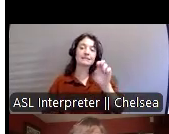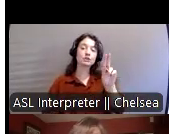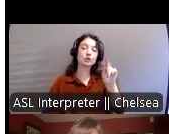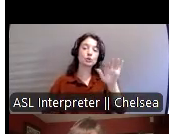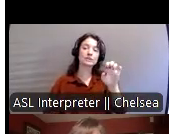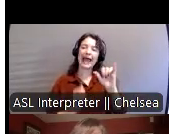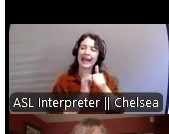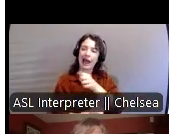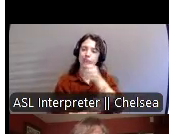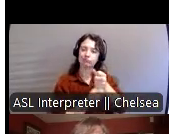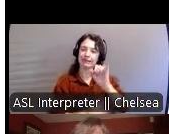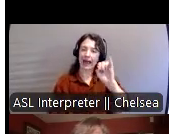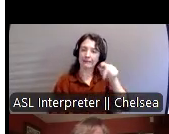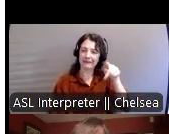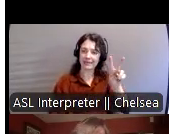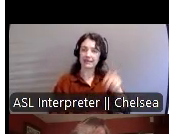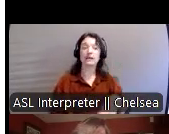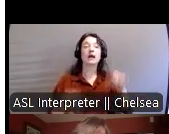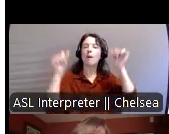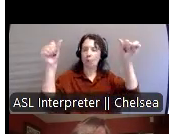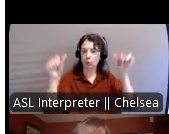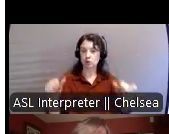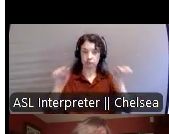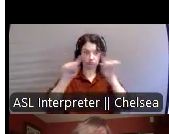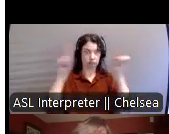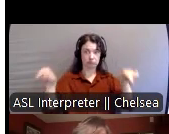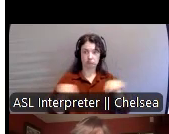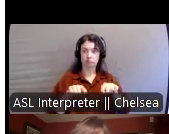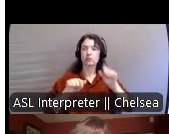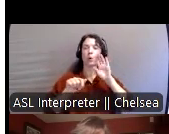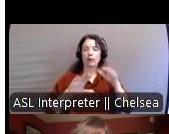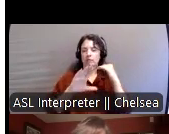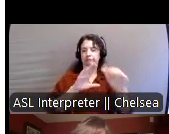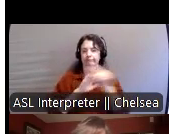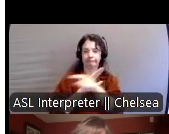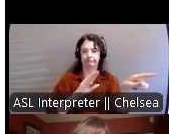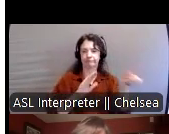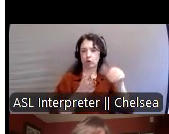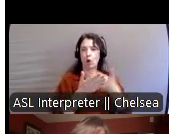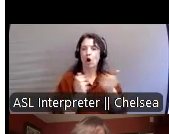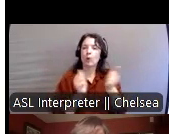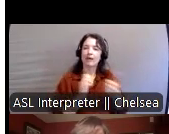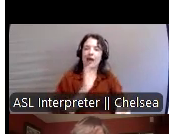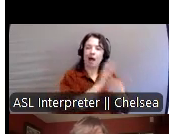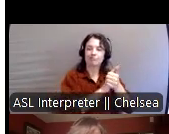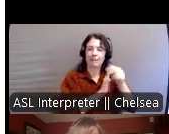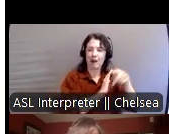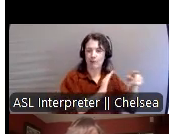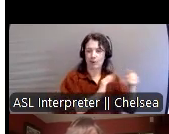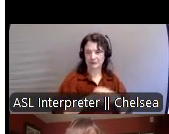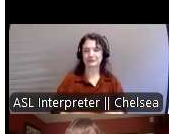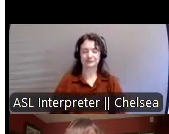The full poster will be sent to all of you with the PowerPoint after this presentation.